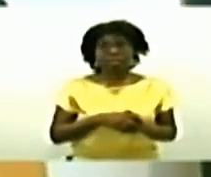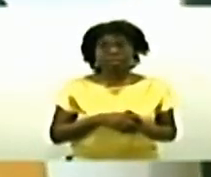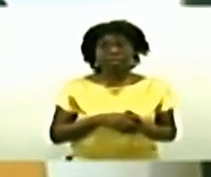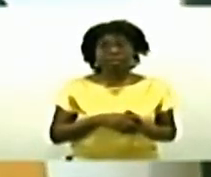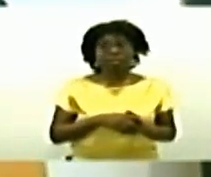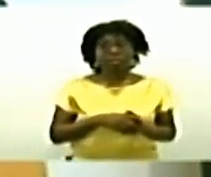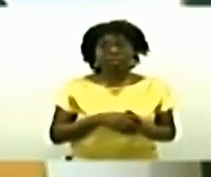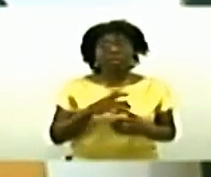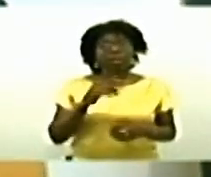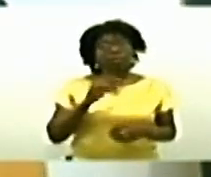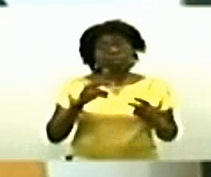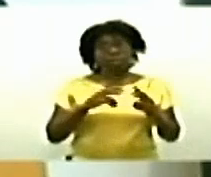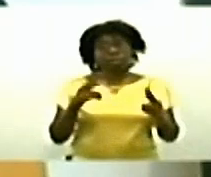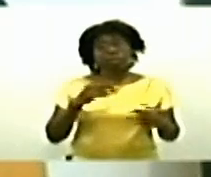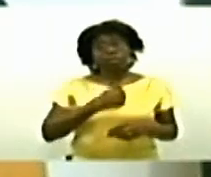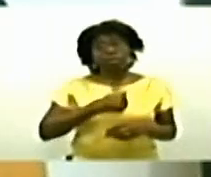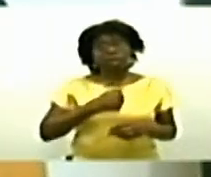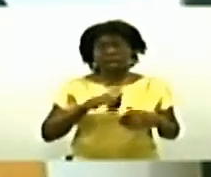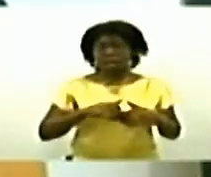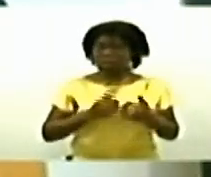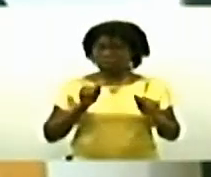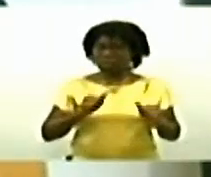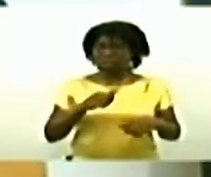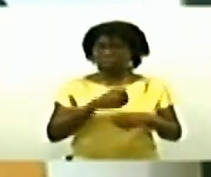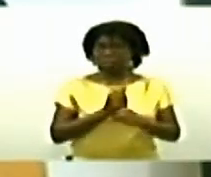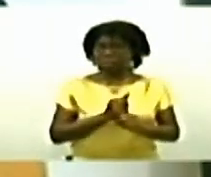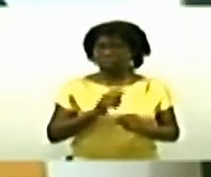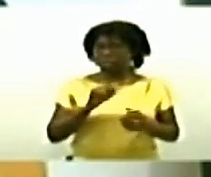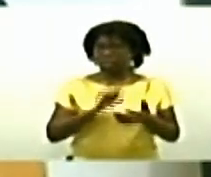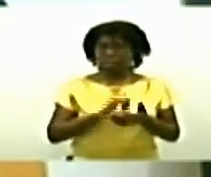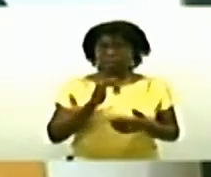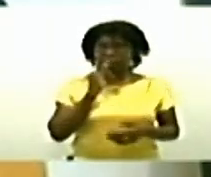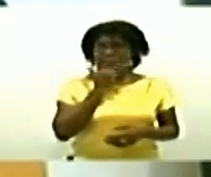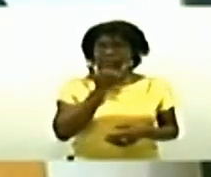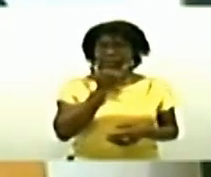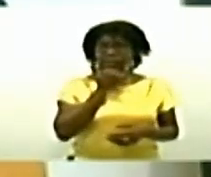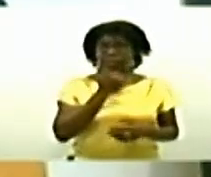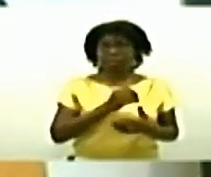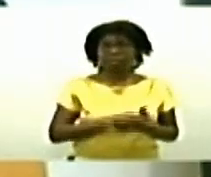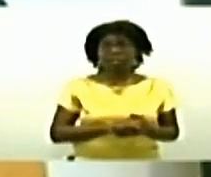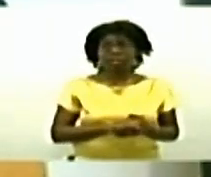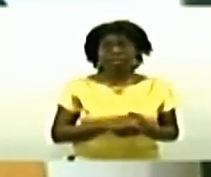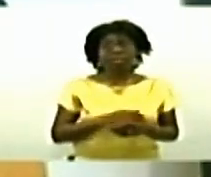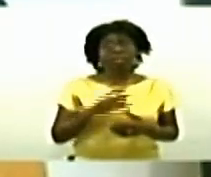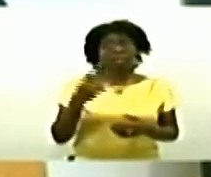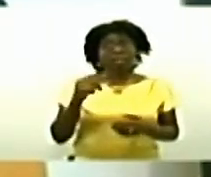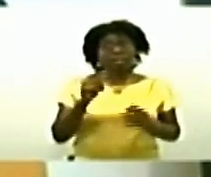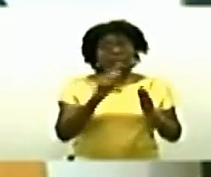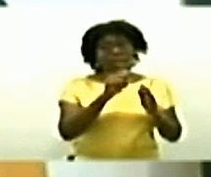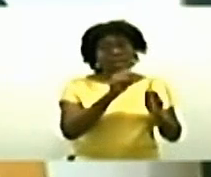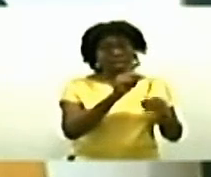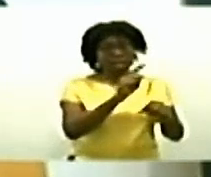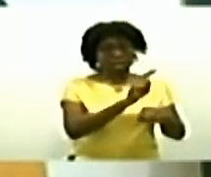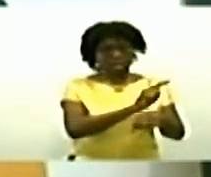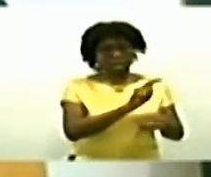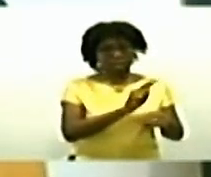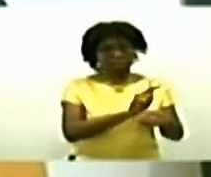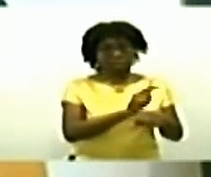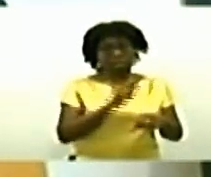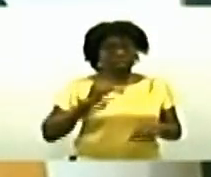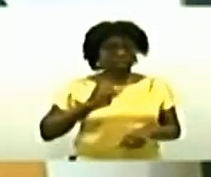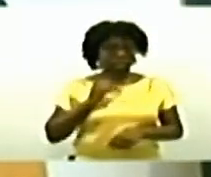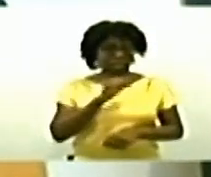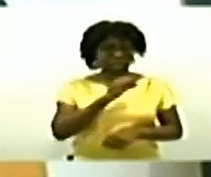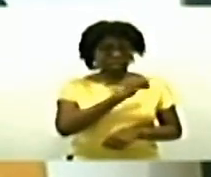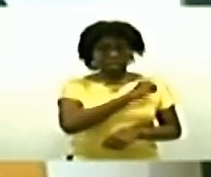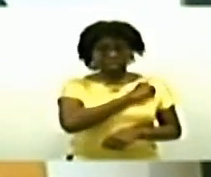Well, I apologize. How could I make such a mistake? Mr. President, yes, the Labour Senator. Mr. President, two things. I